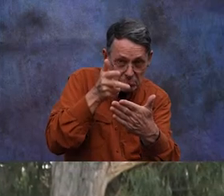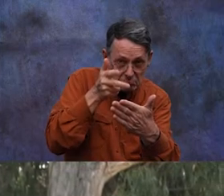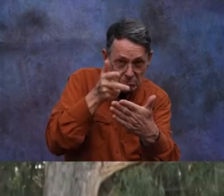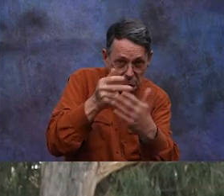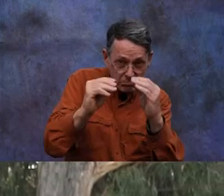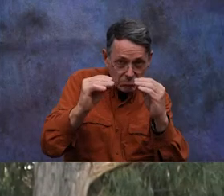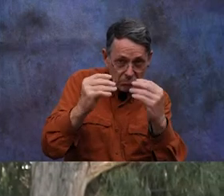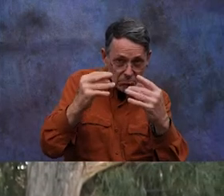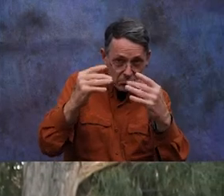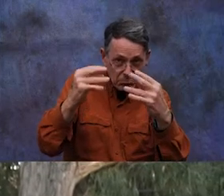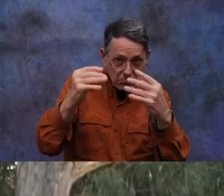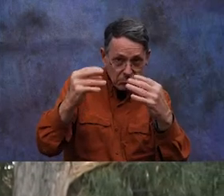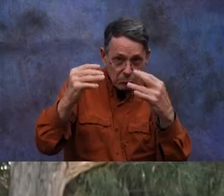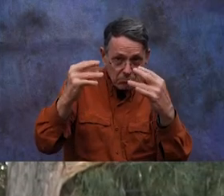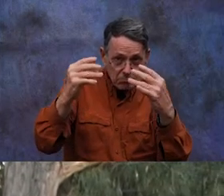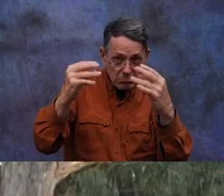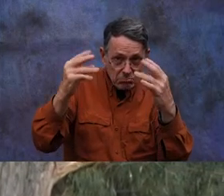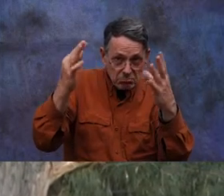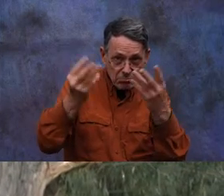larger.